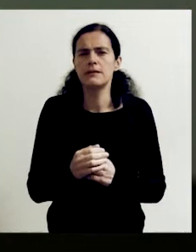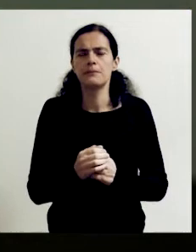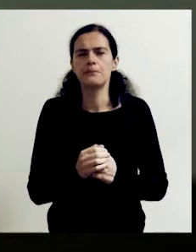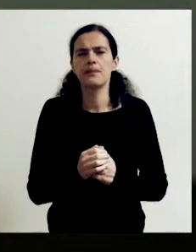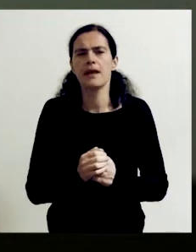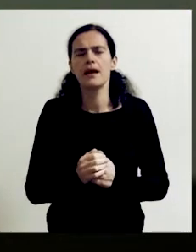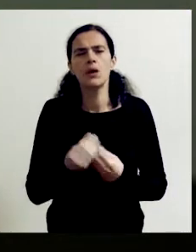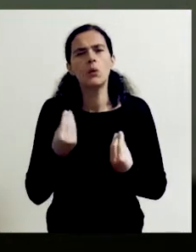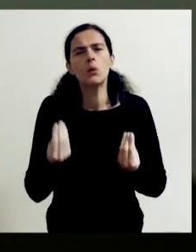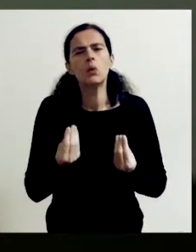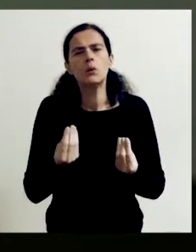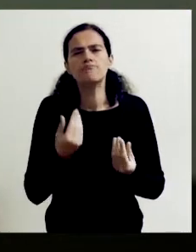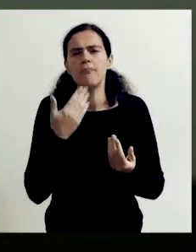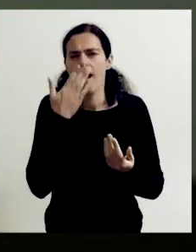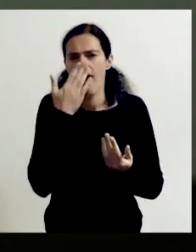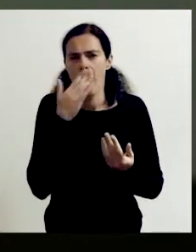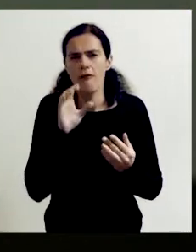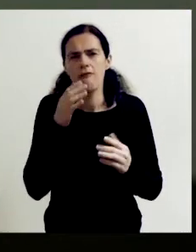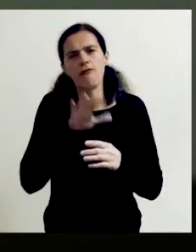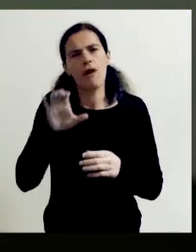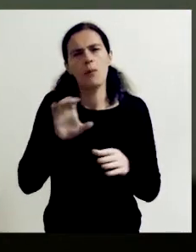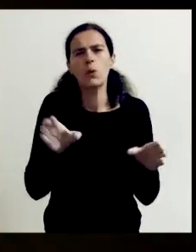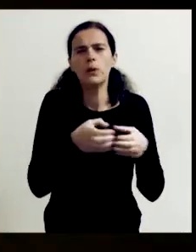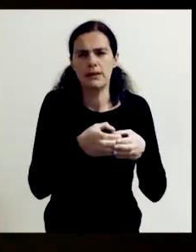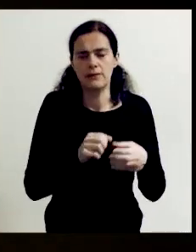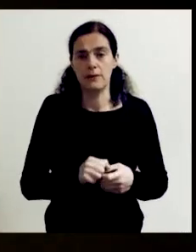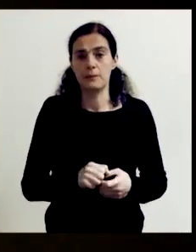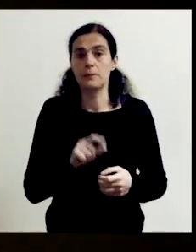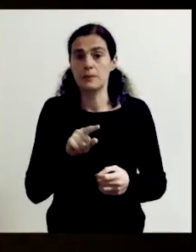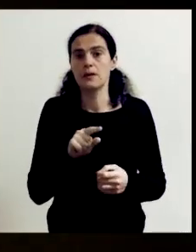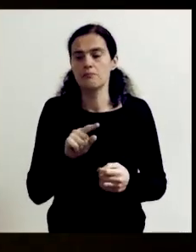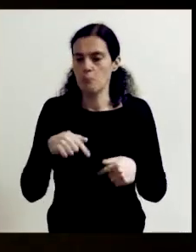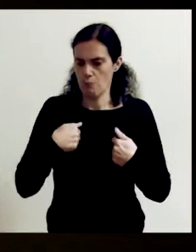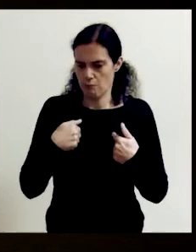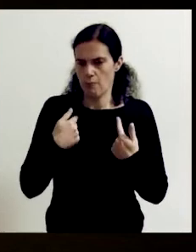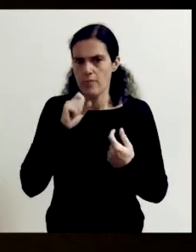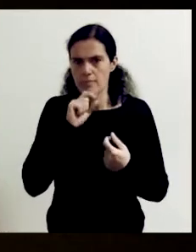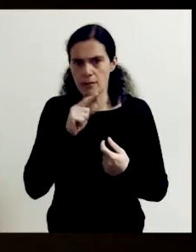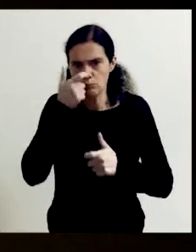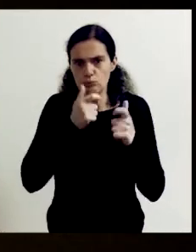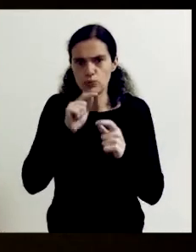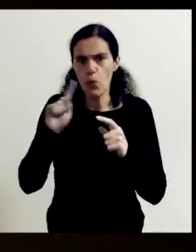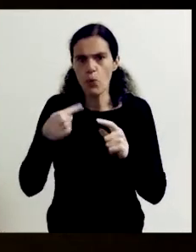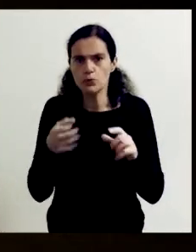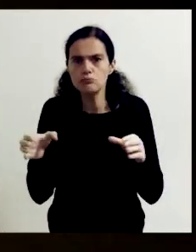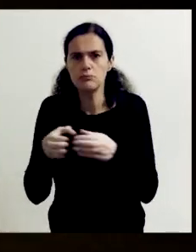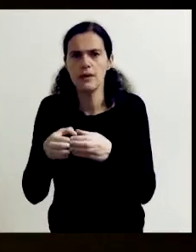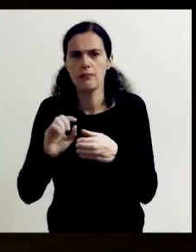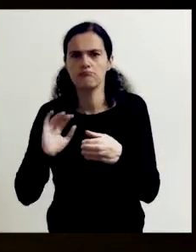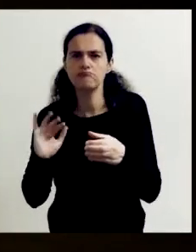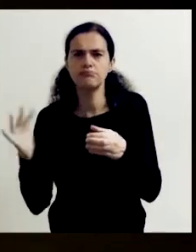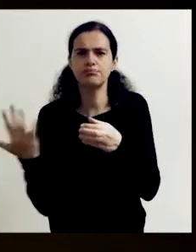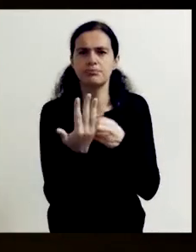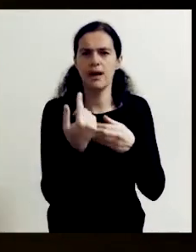is very much a collective way. Very often surrounds himself with a